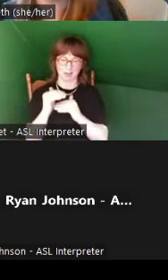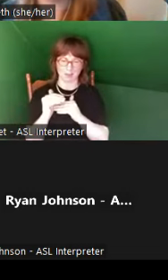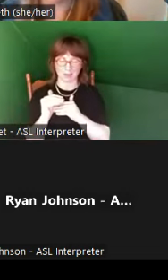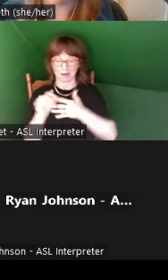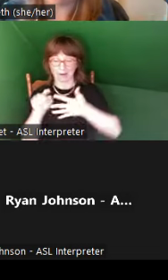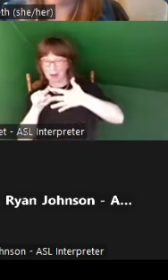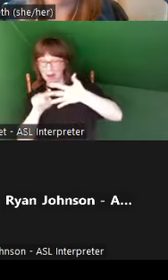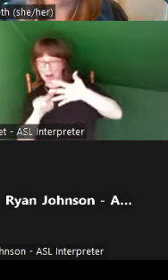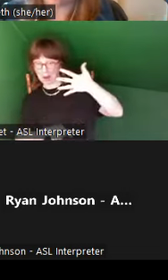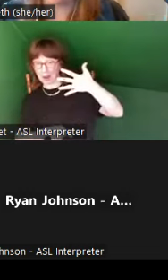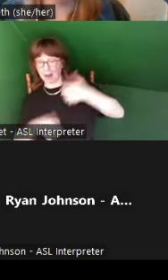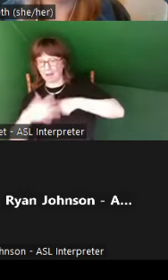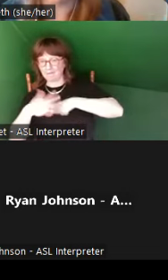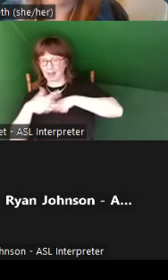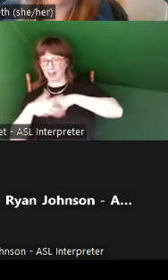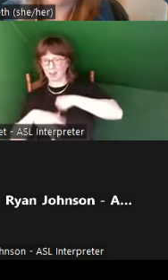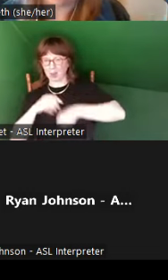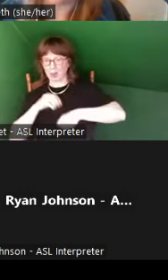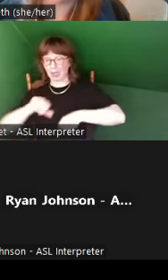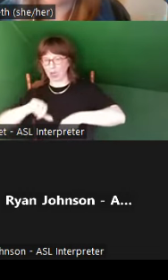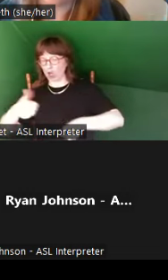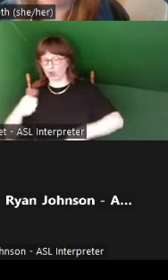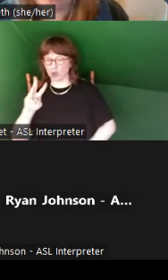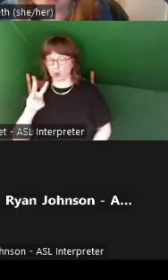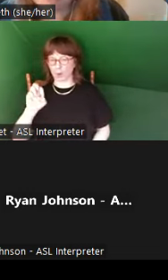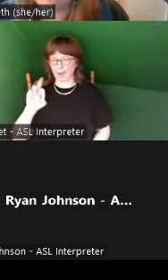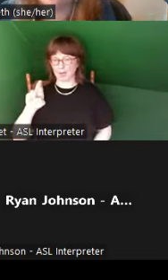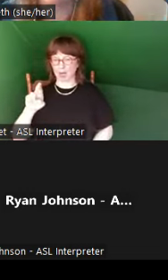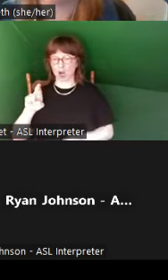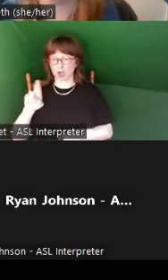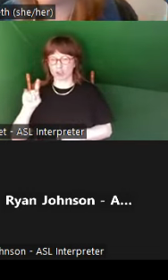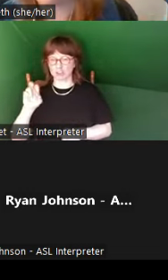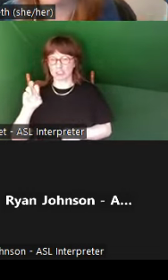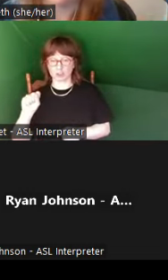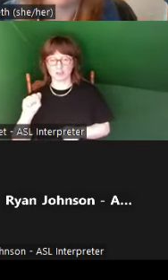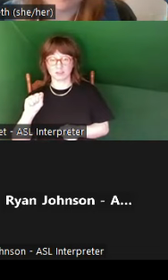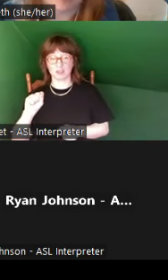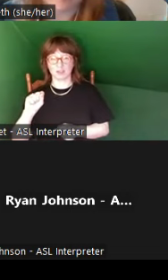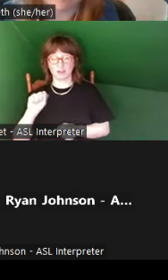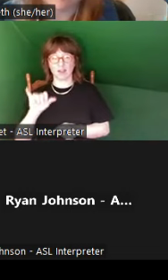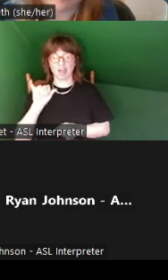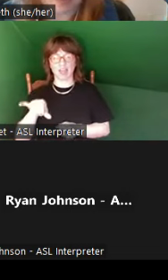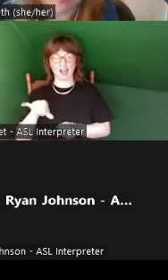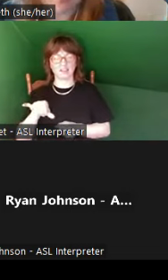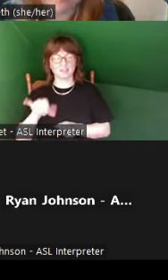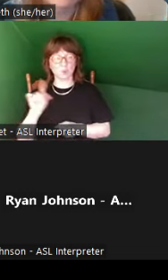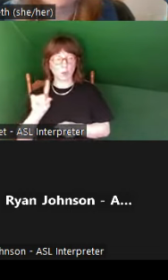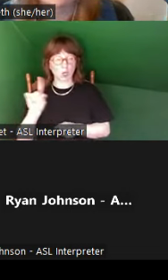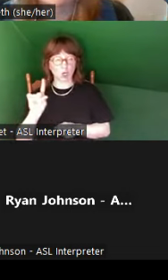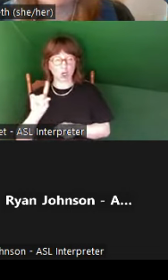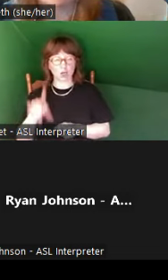very excellent webinar series, When Victims of Battering Are Charged with Crimes, from the Defense Center for Criminalized